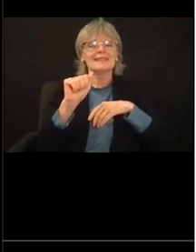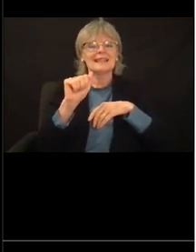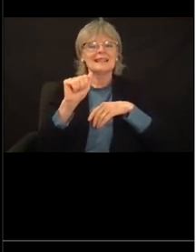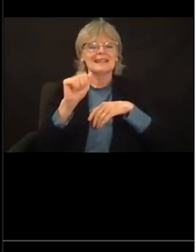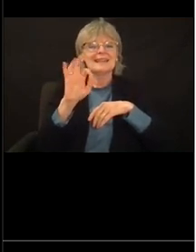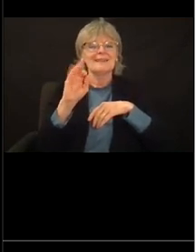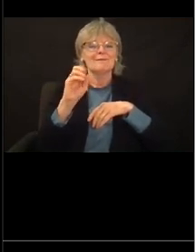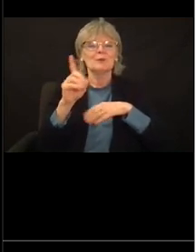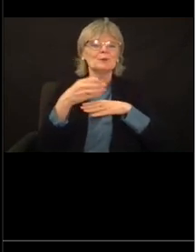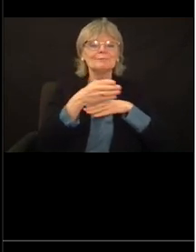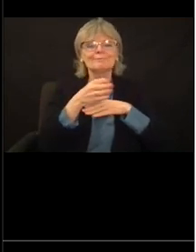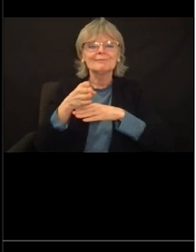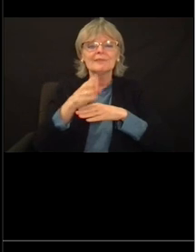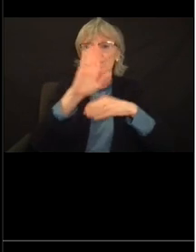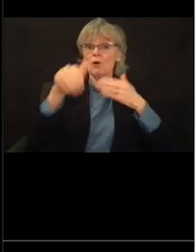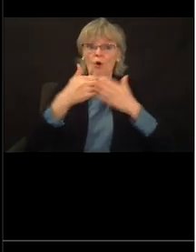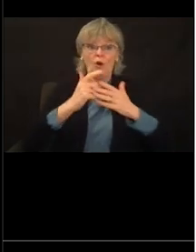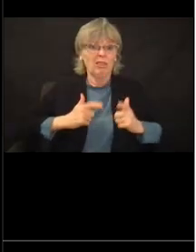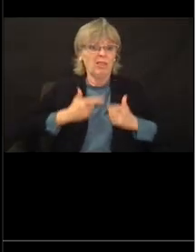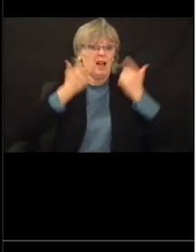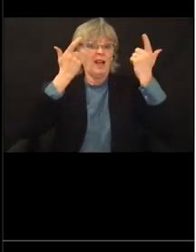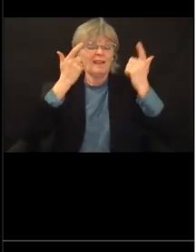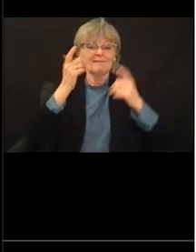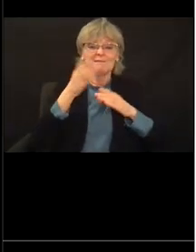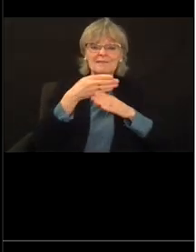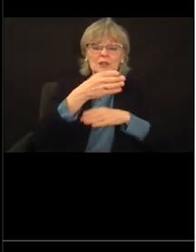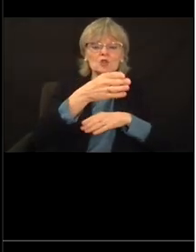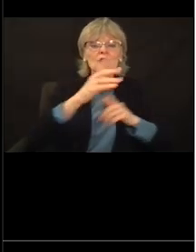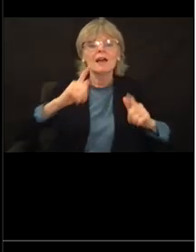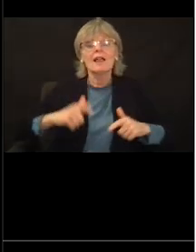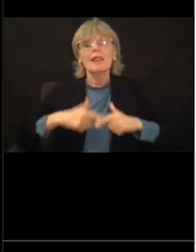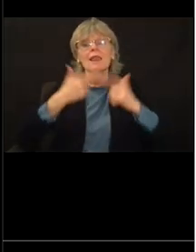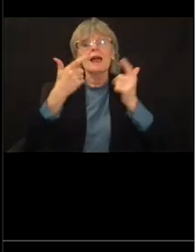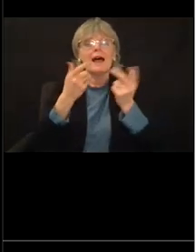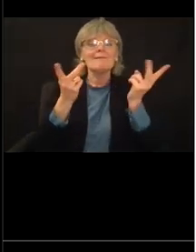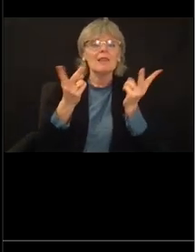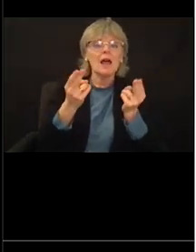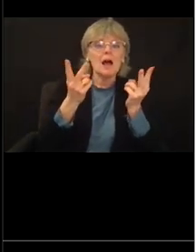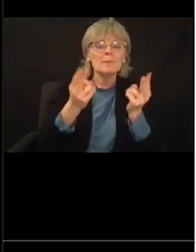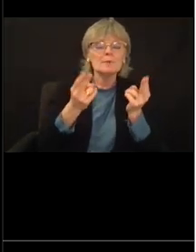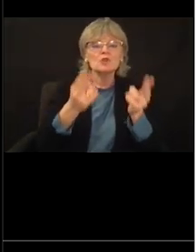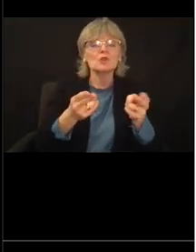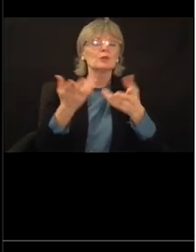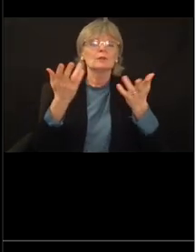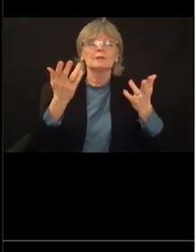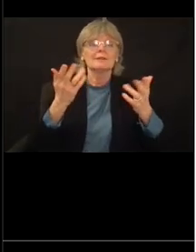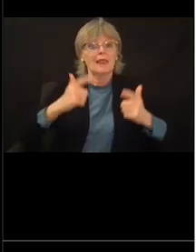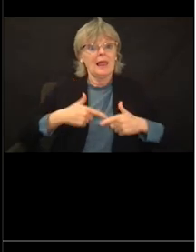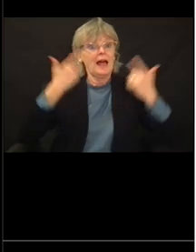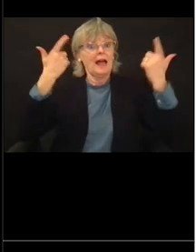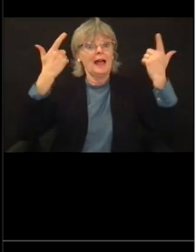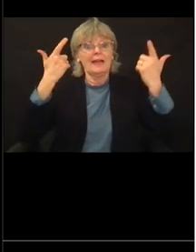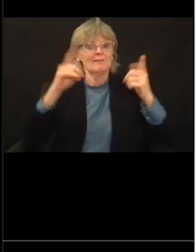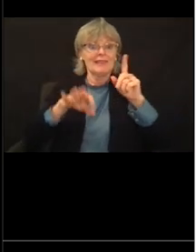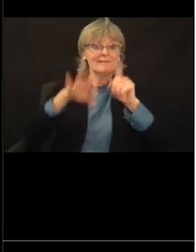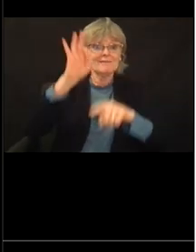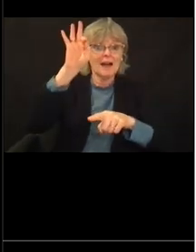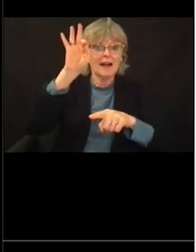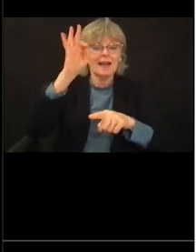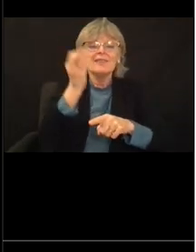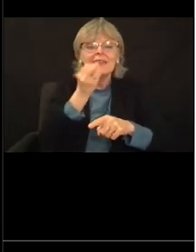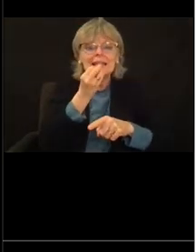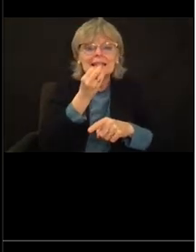all the seafood are live. It's live fish and live lobsters and, you know, whatever live that they can find, they're eating it.